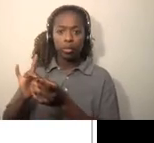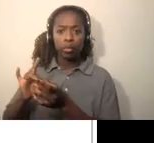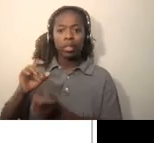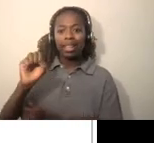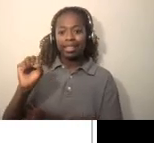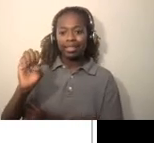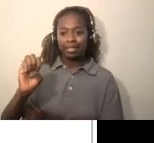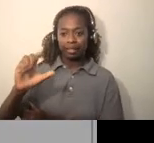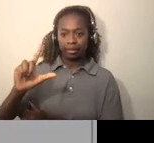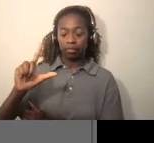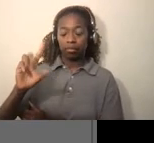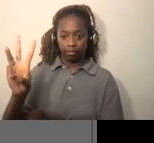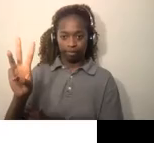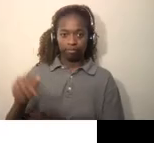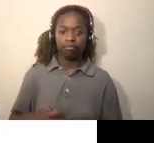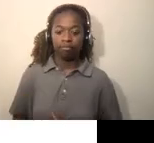learning